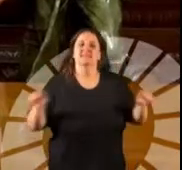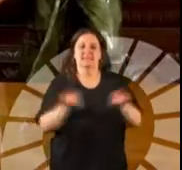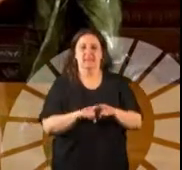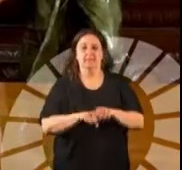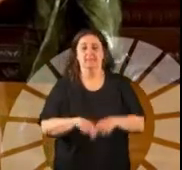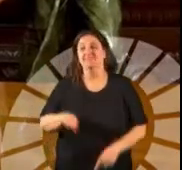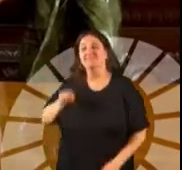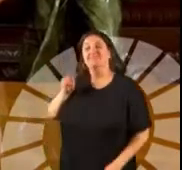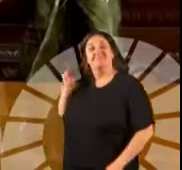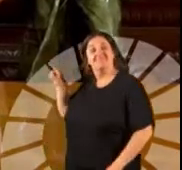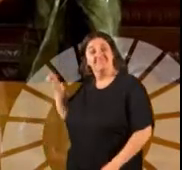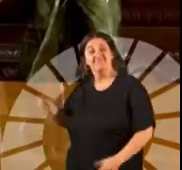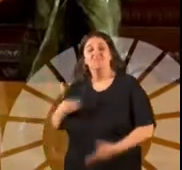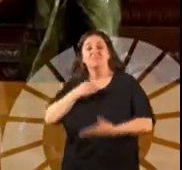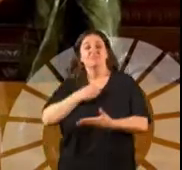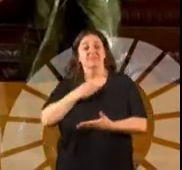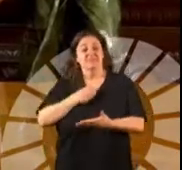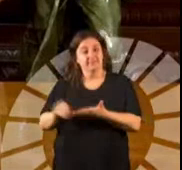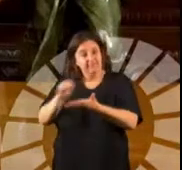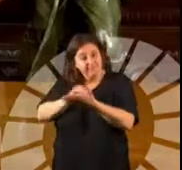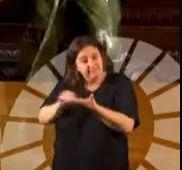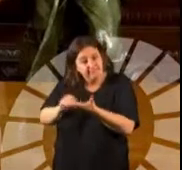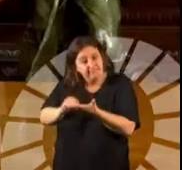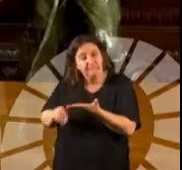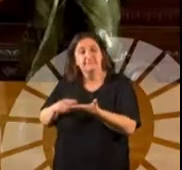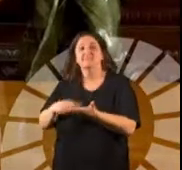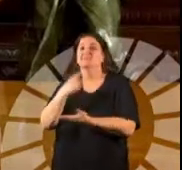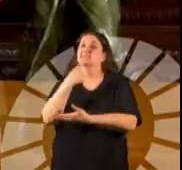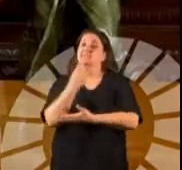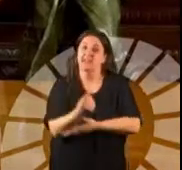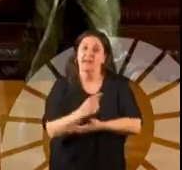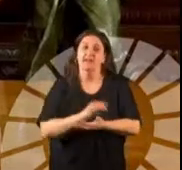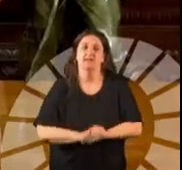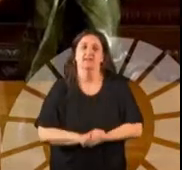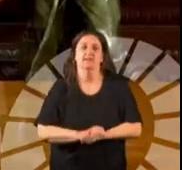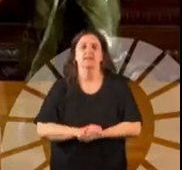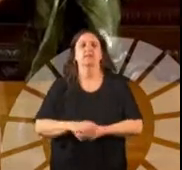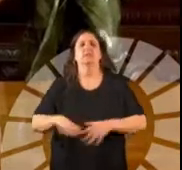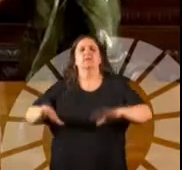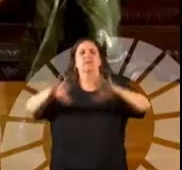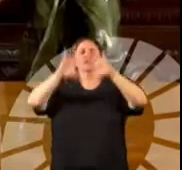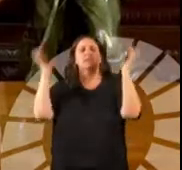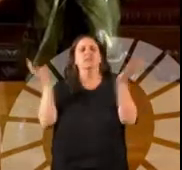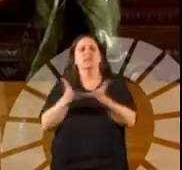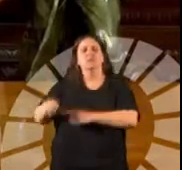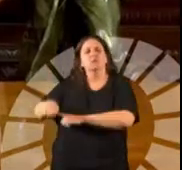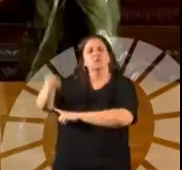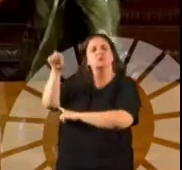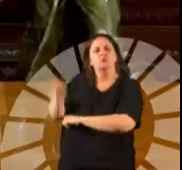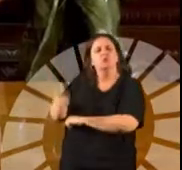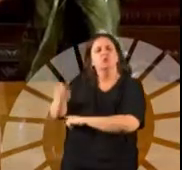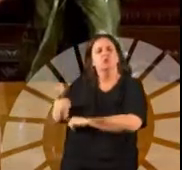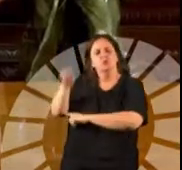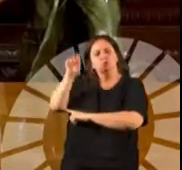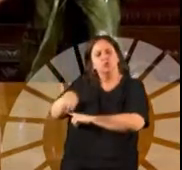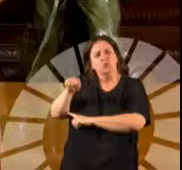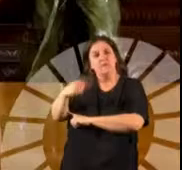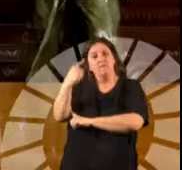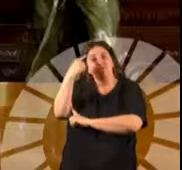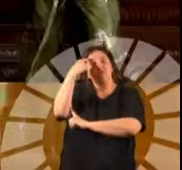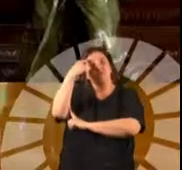que defienda, that defend al débil, the weak people from